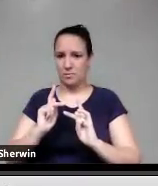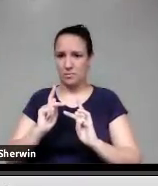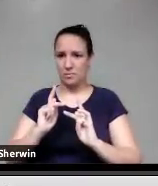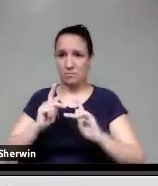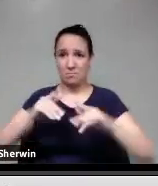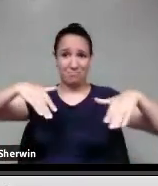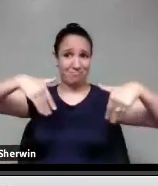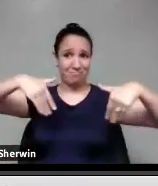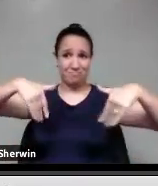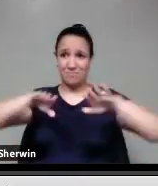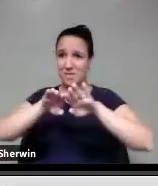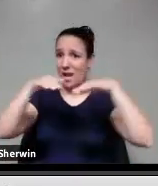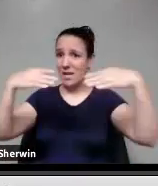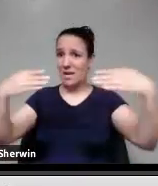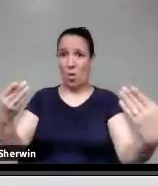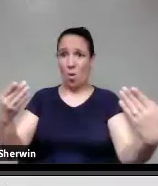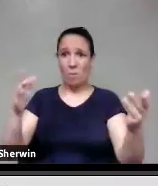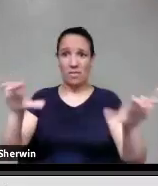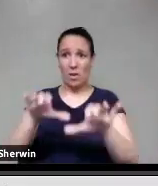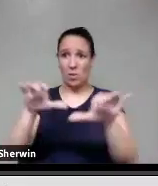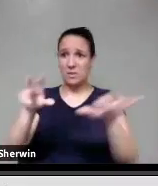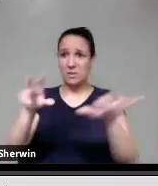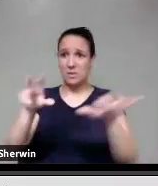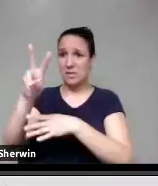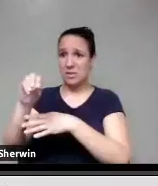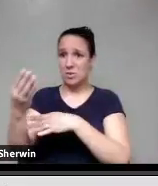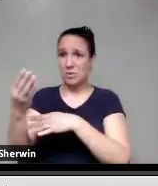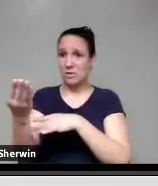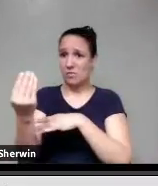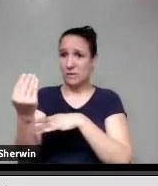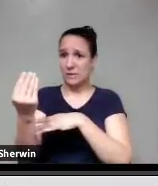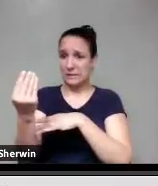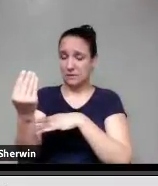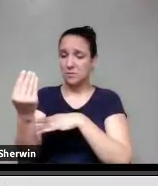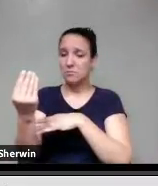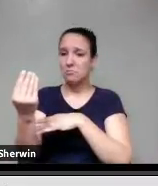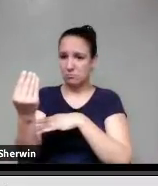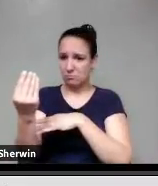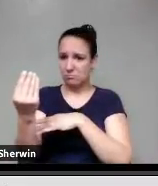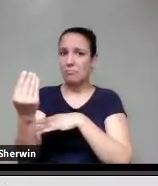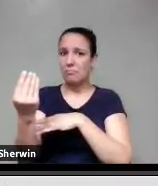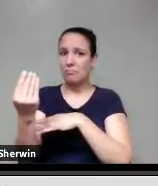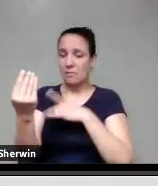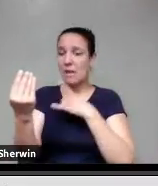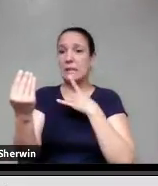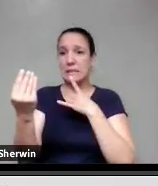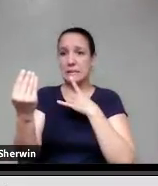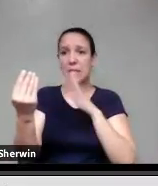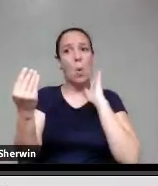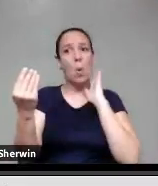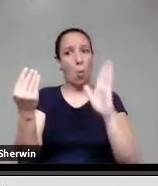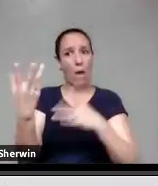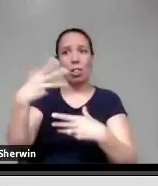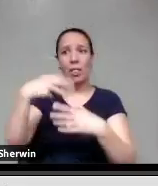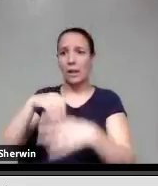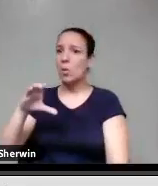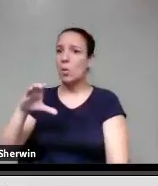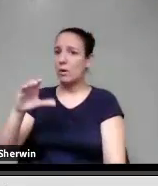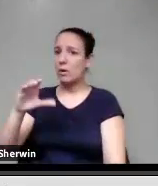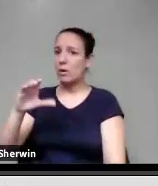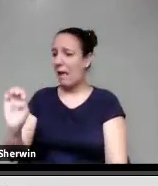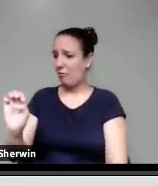opened yet. They did this discussion forum in 2014. They ended up saying they were going to include a cafe. That was one of the things that came out